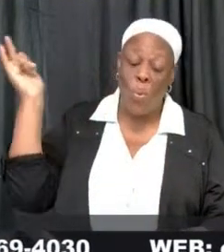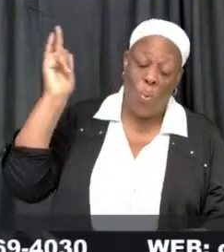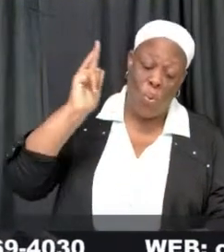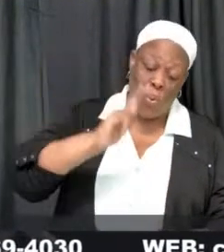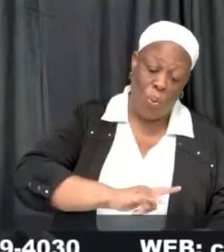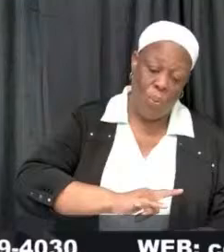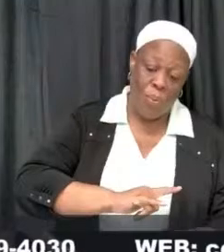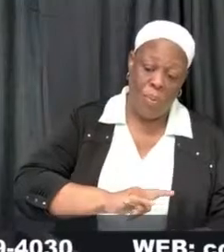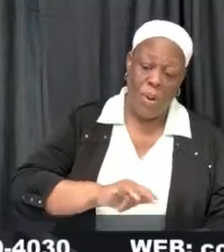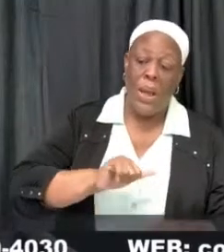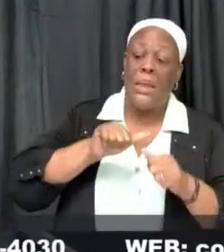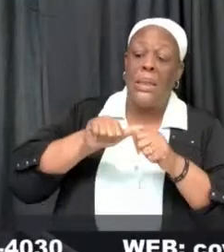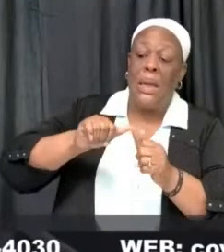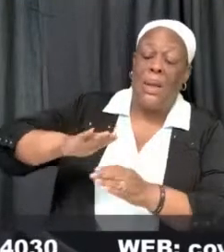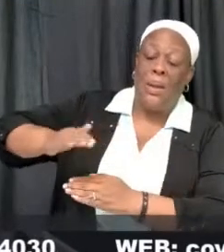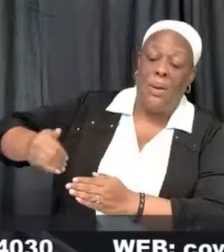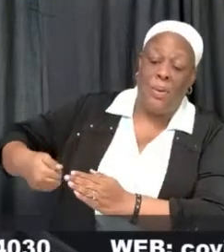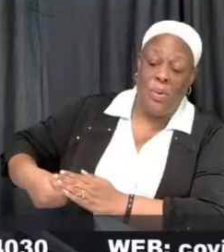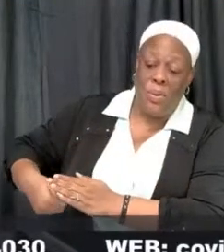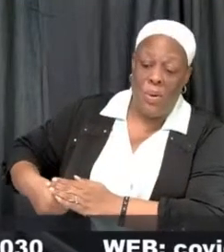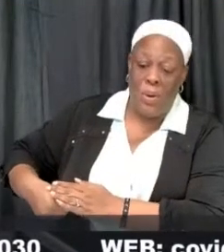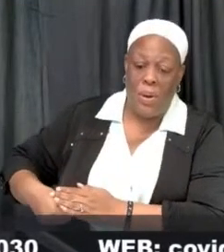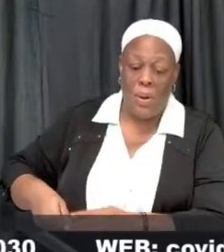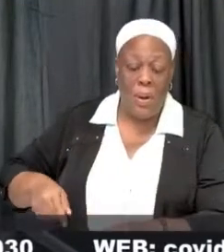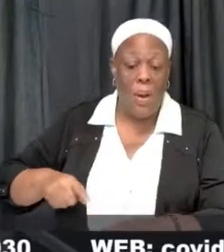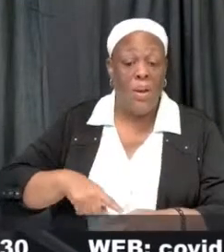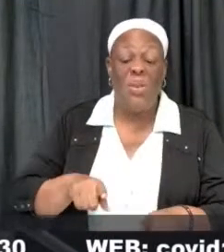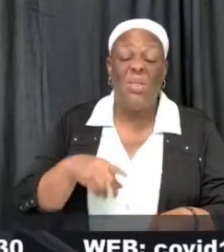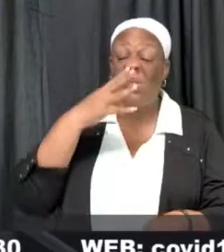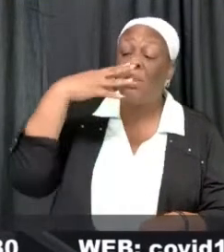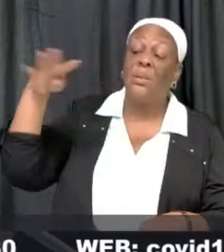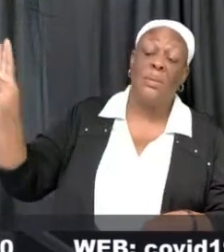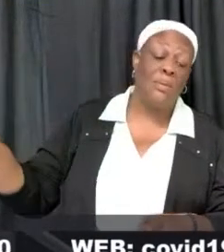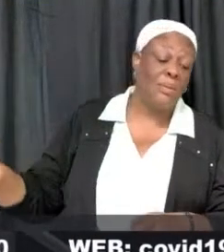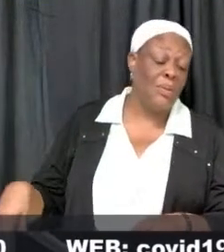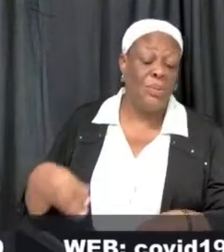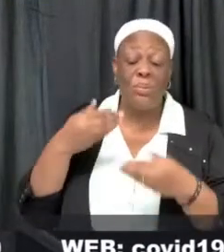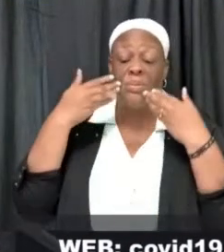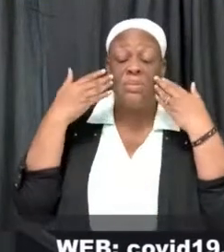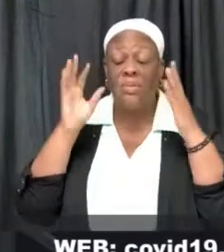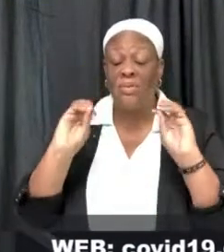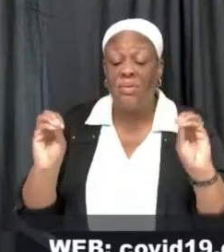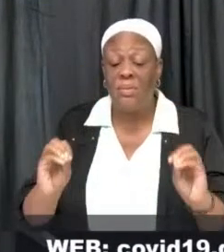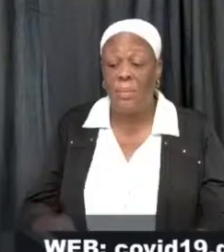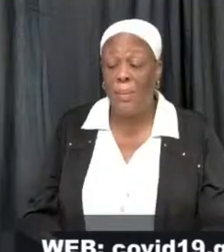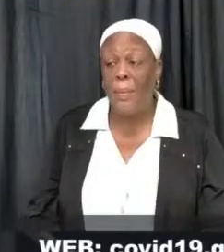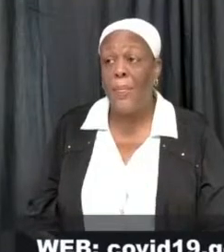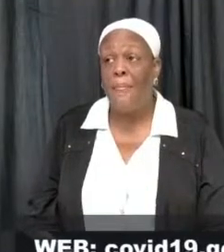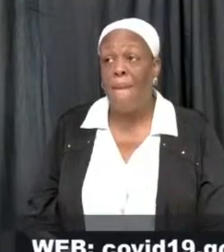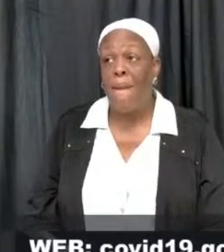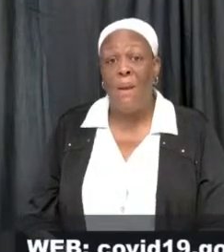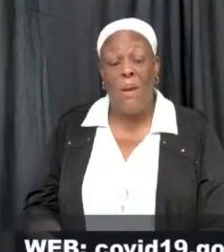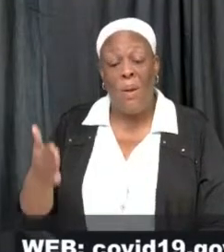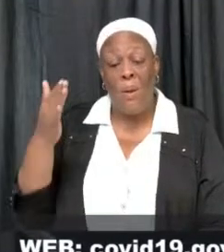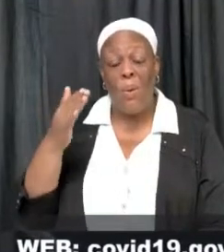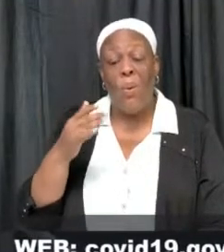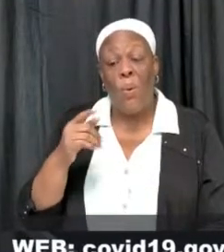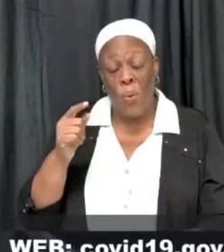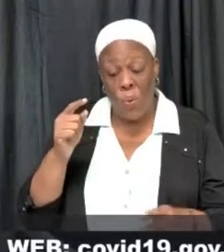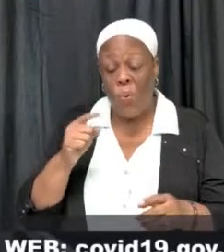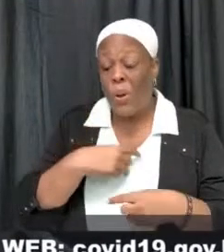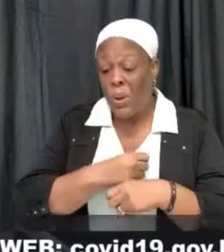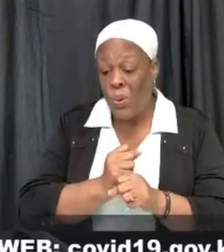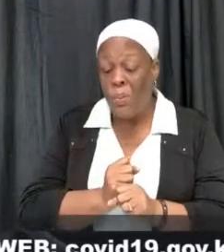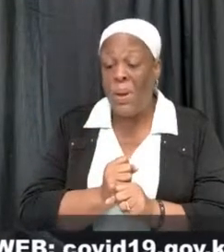it is okay to socialize and ignore the protocols. While we do our best to ensure that persons who should be in quarantine are in fact